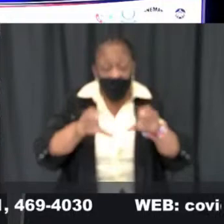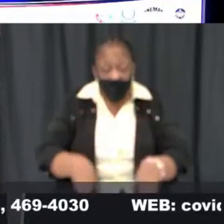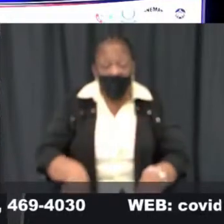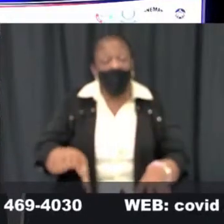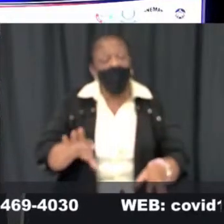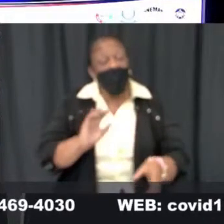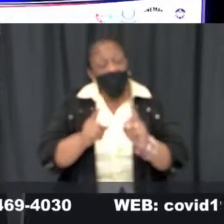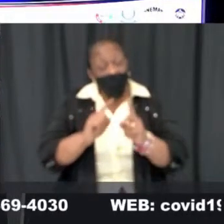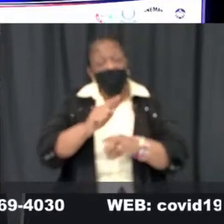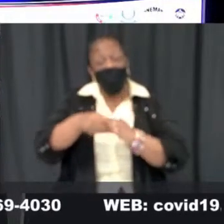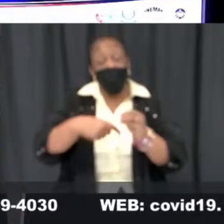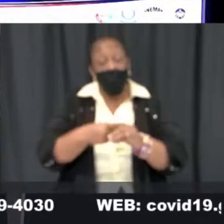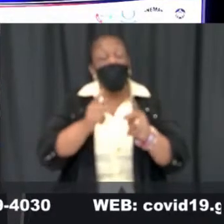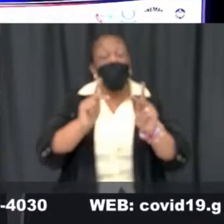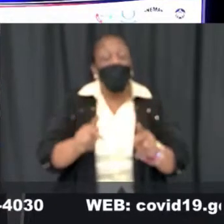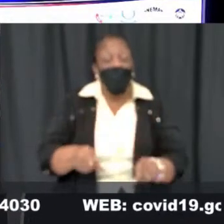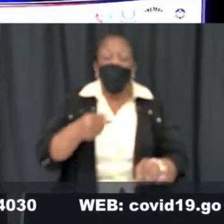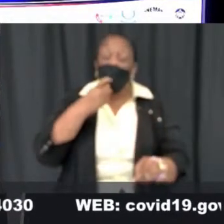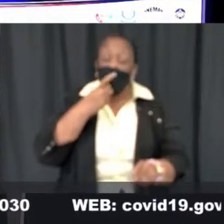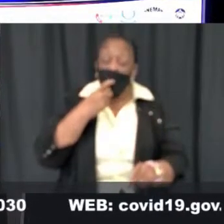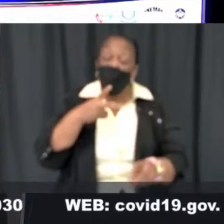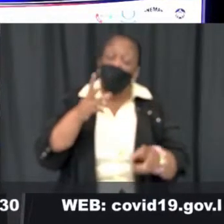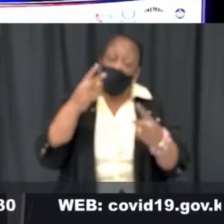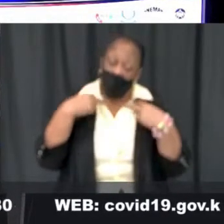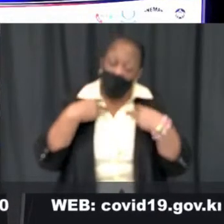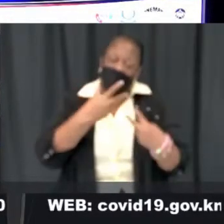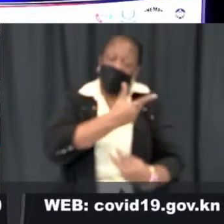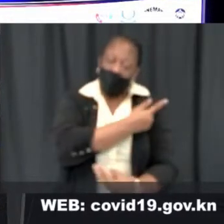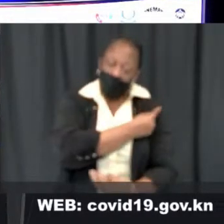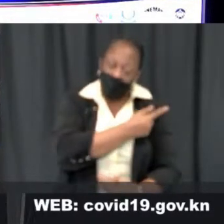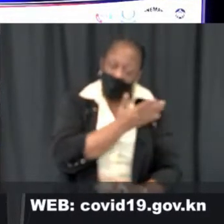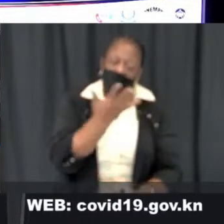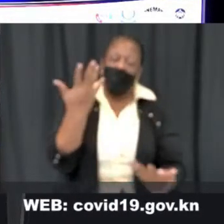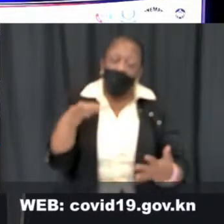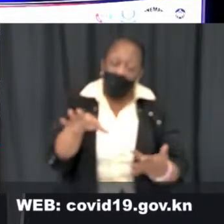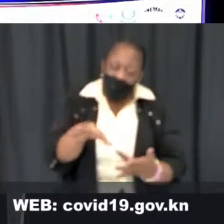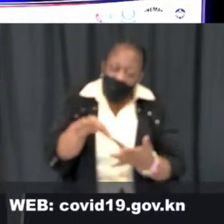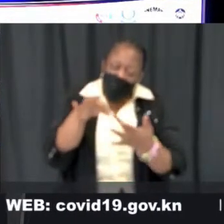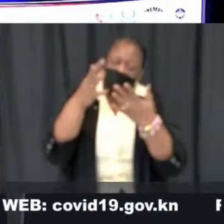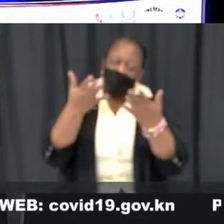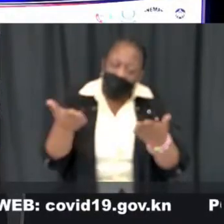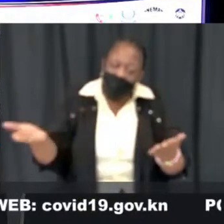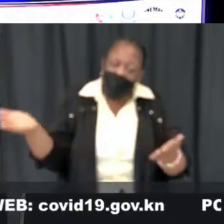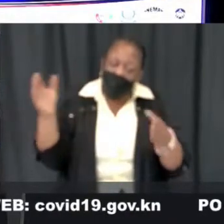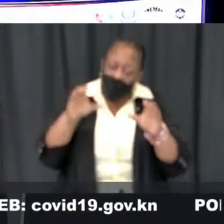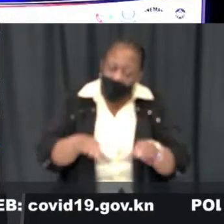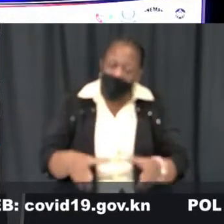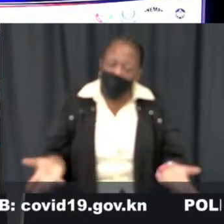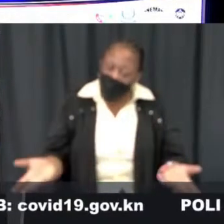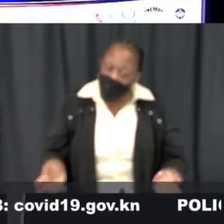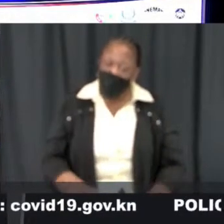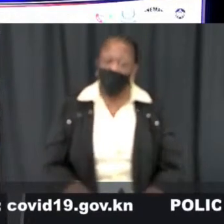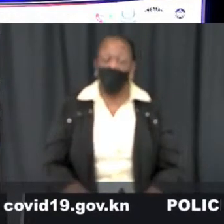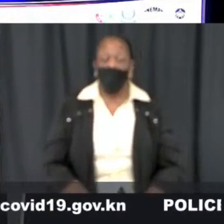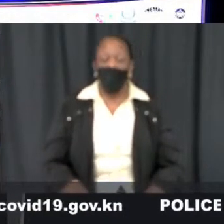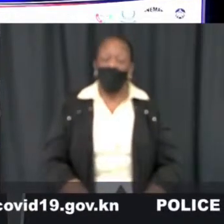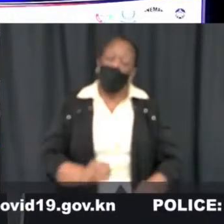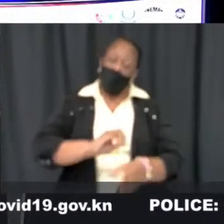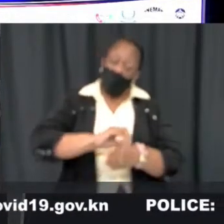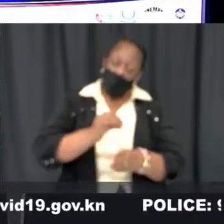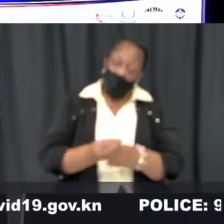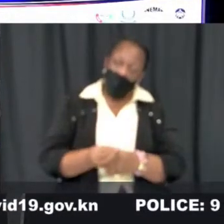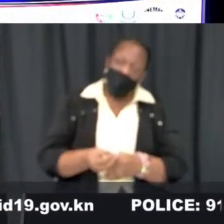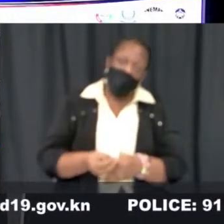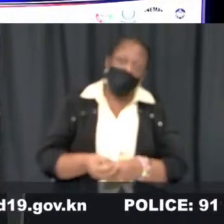we can work with whatever numbers or threshold that we have, then we can look at the restriction easing up of some